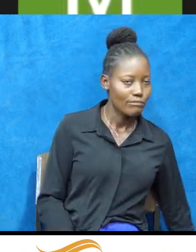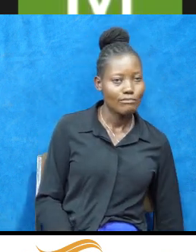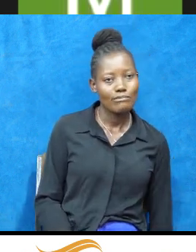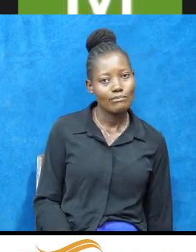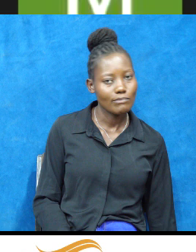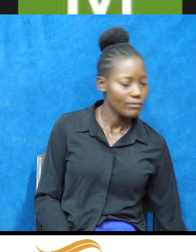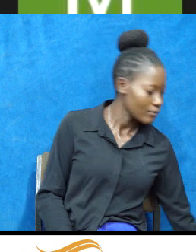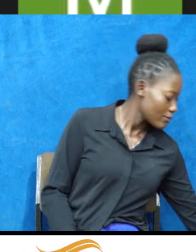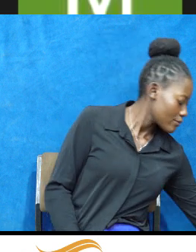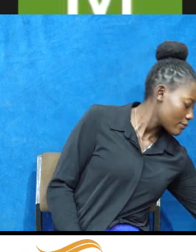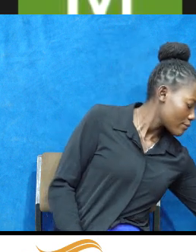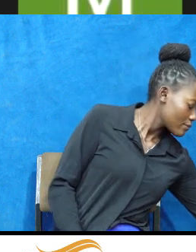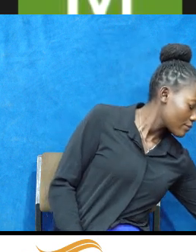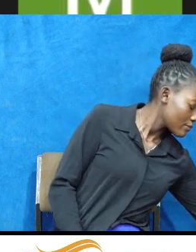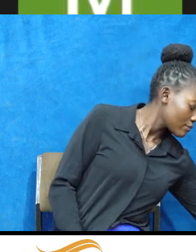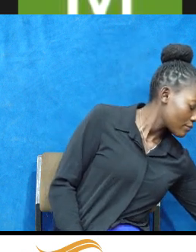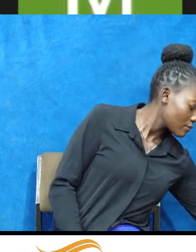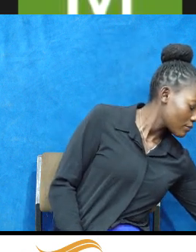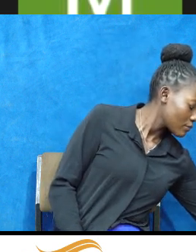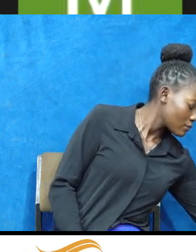Any question?